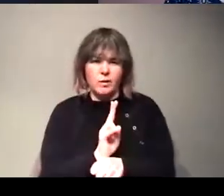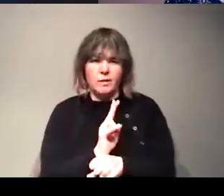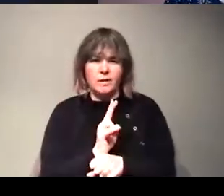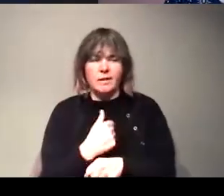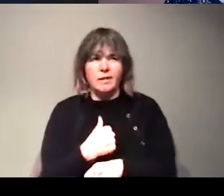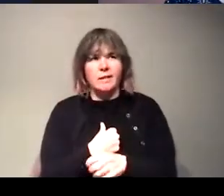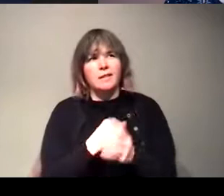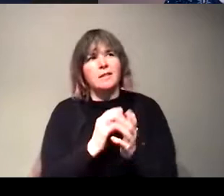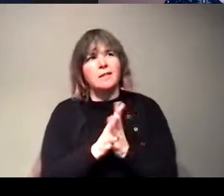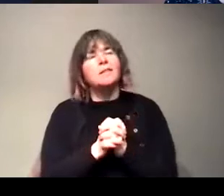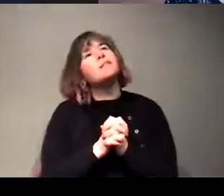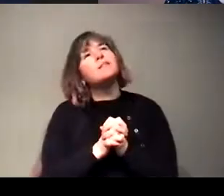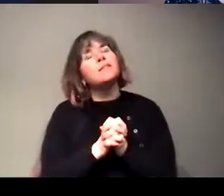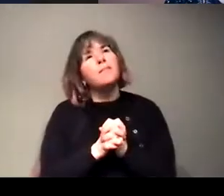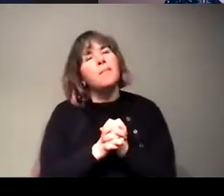I wouldn't want to